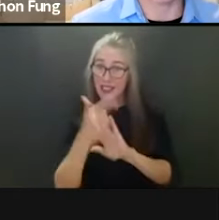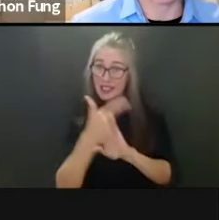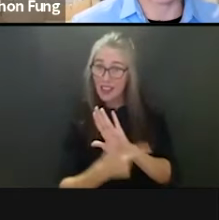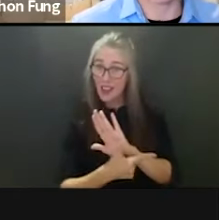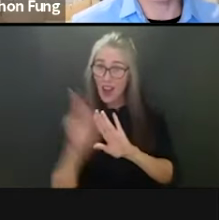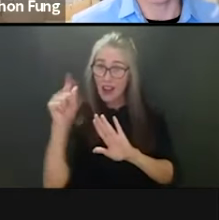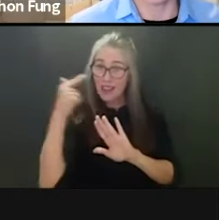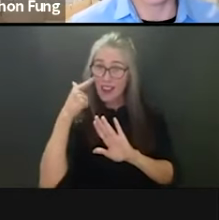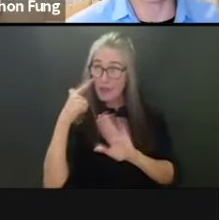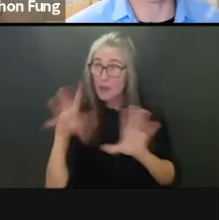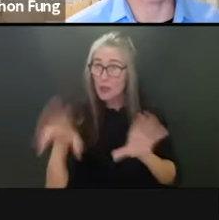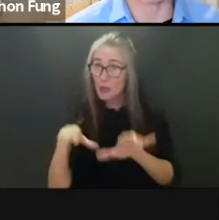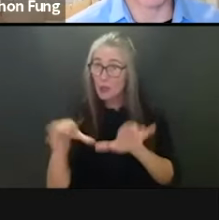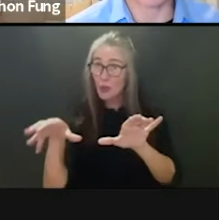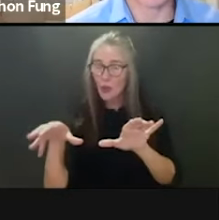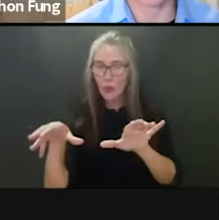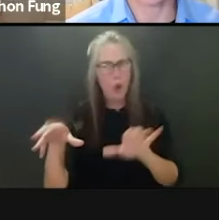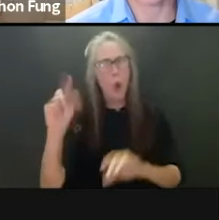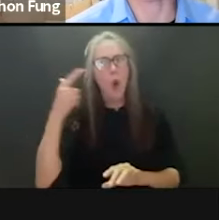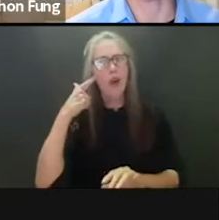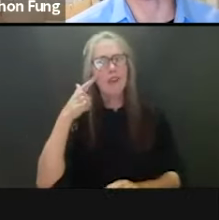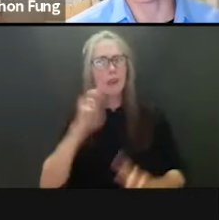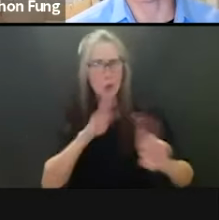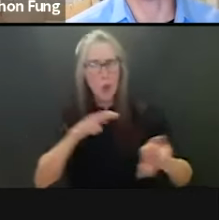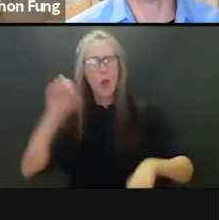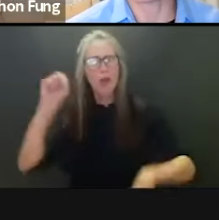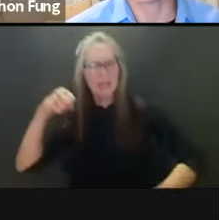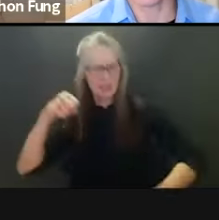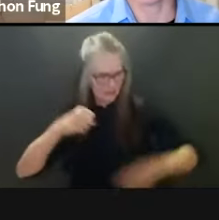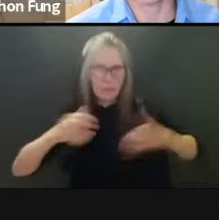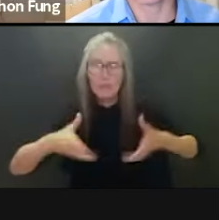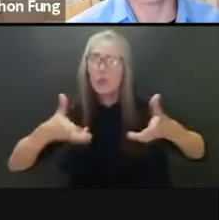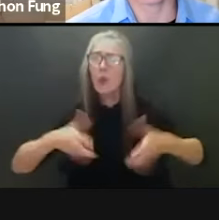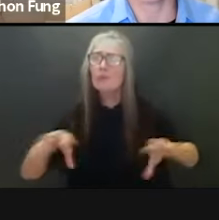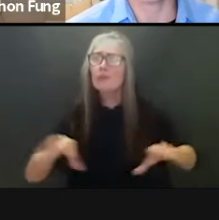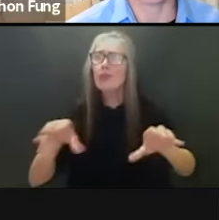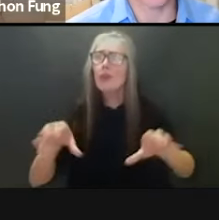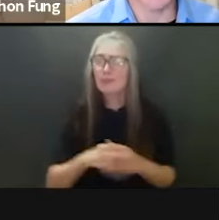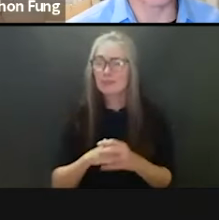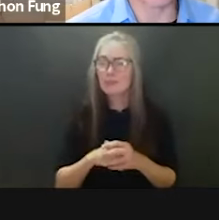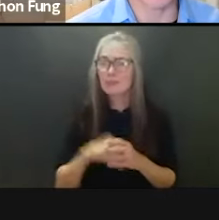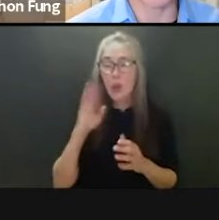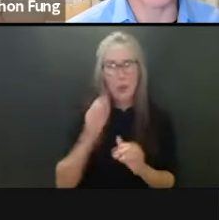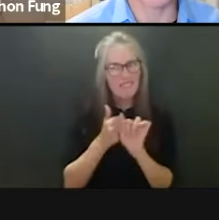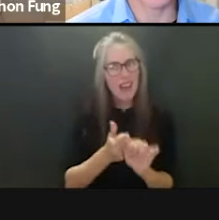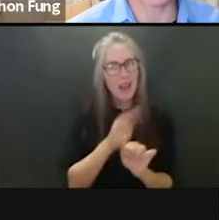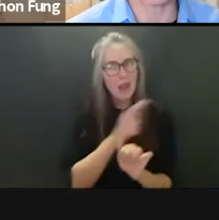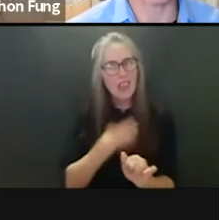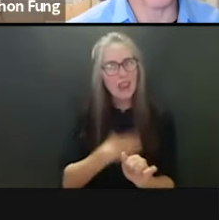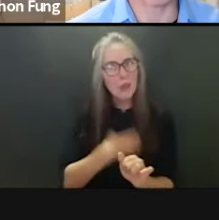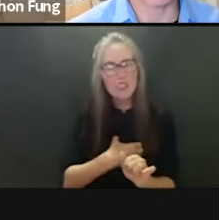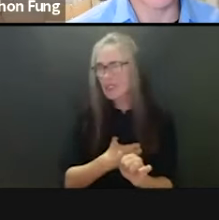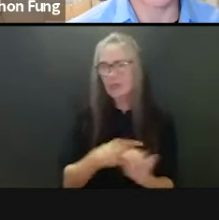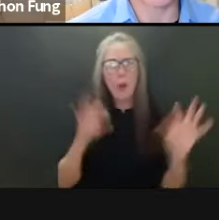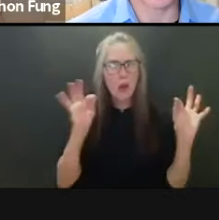of the population wanted out of public policy, and he found that government was quite responsive to